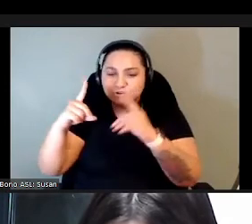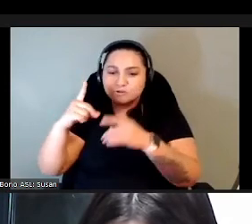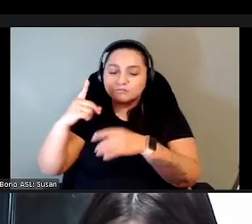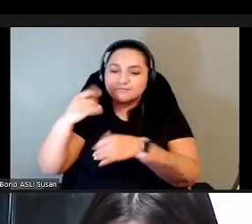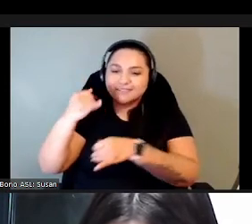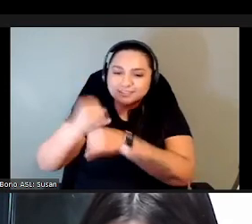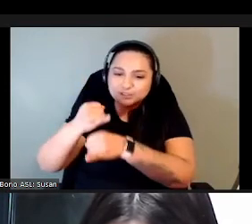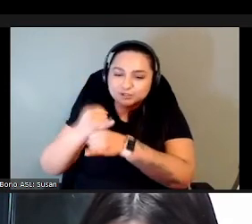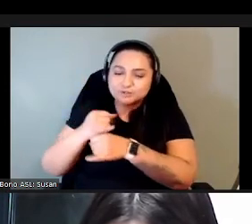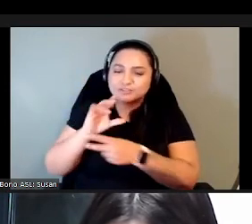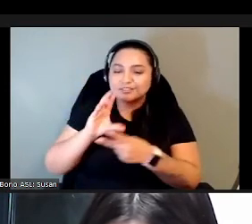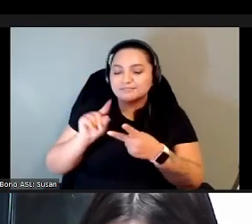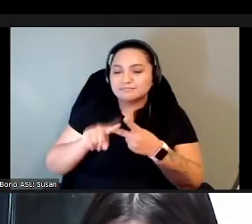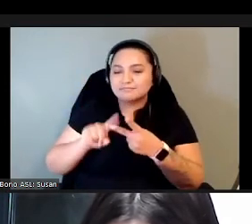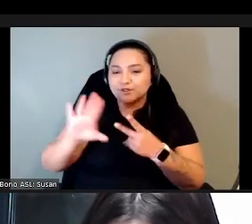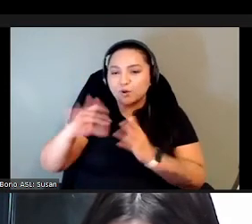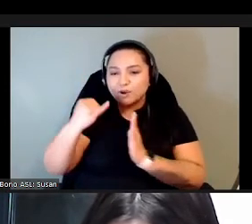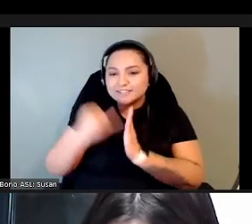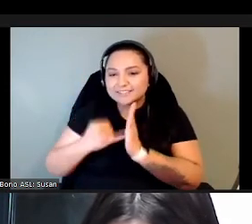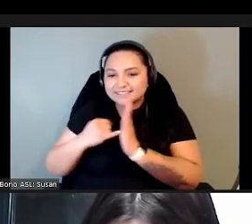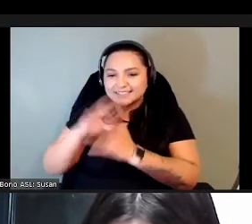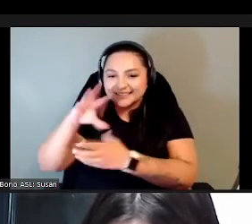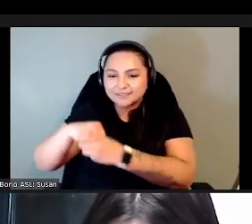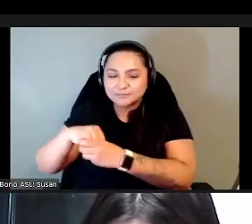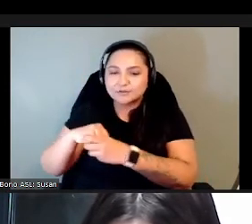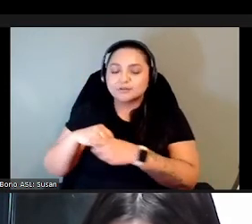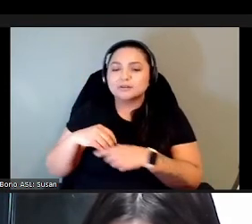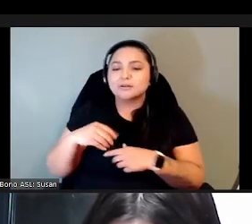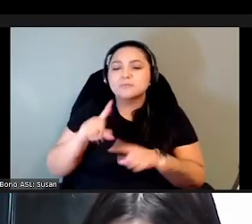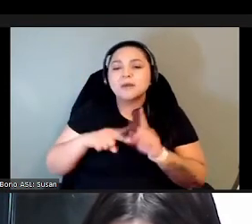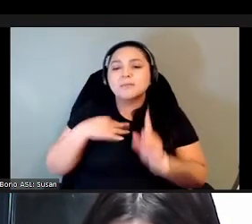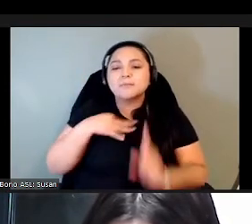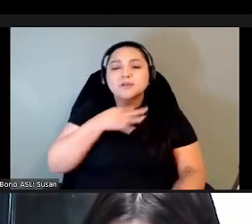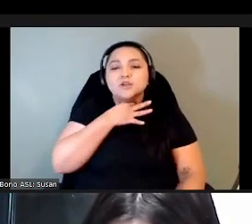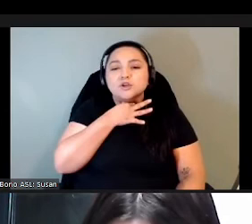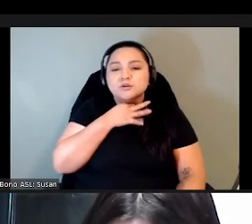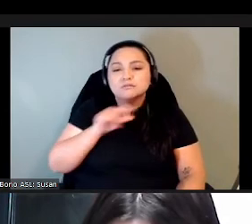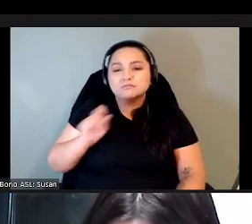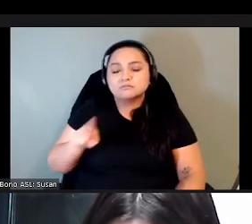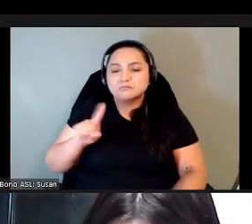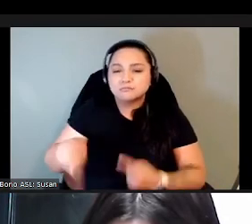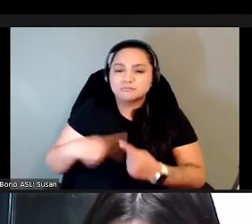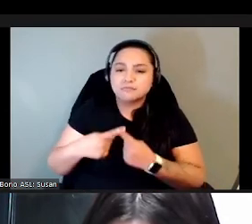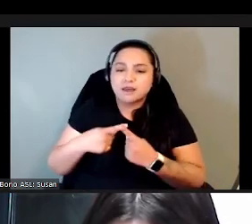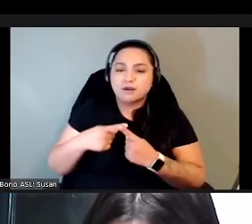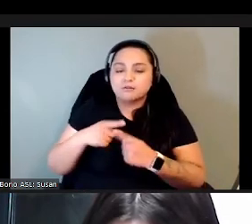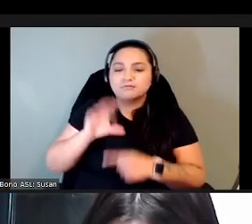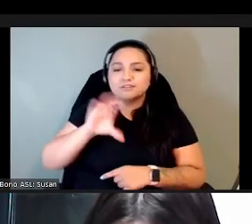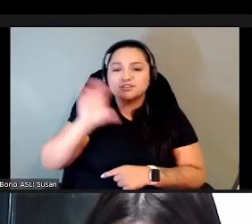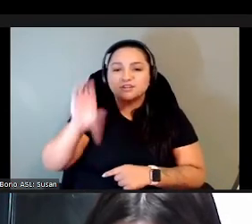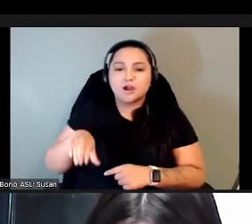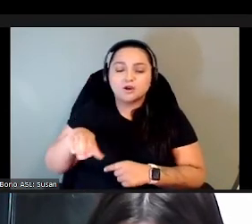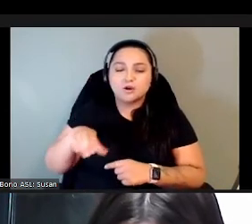these projects, but I was curious about structures like the Chicago Symphony Orchestra,